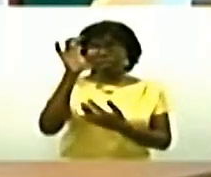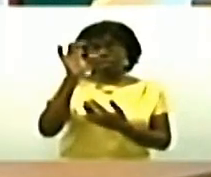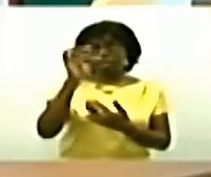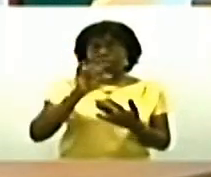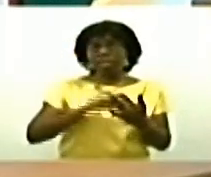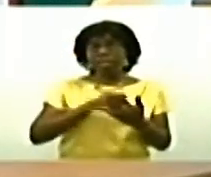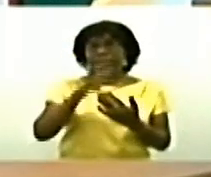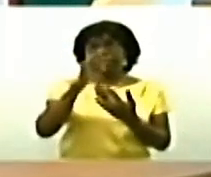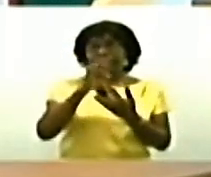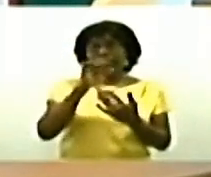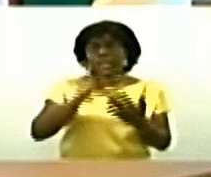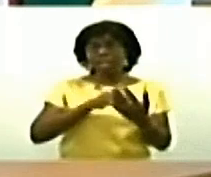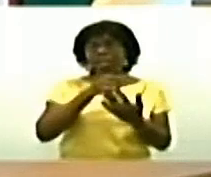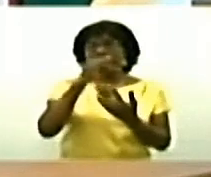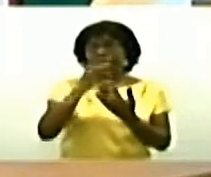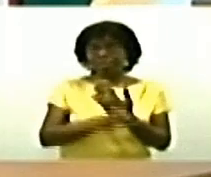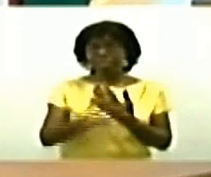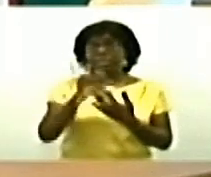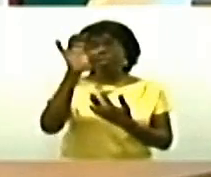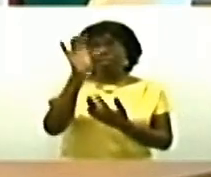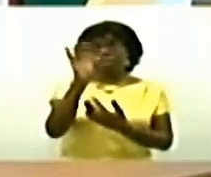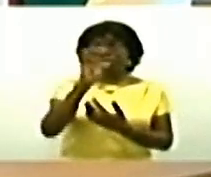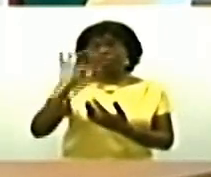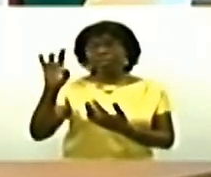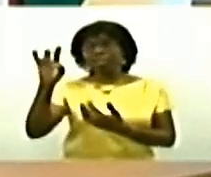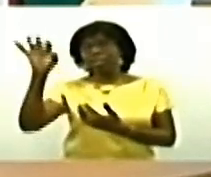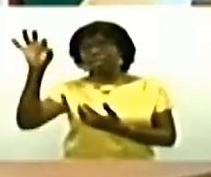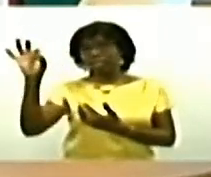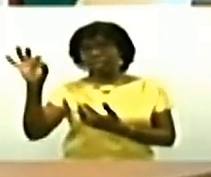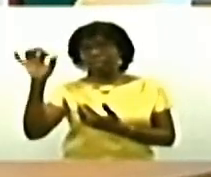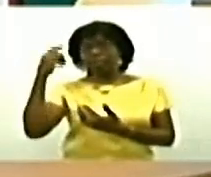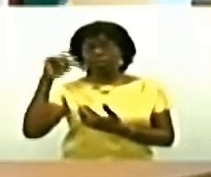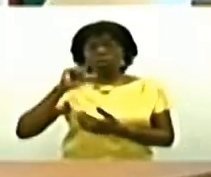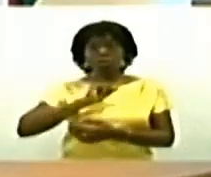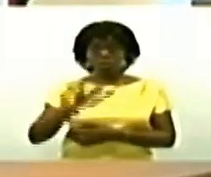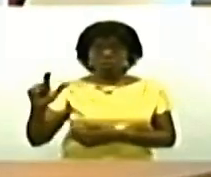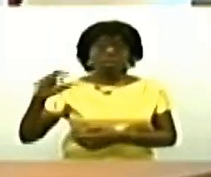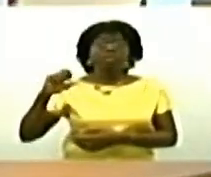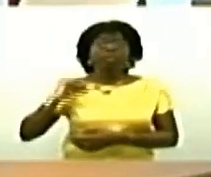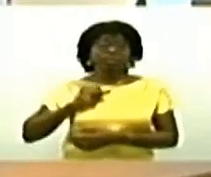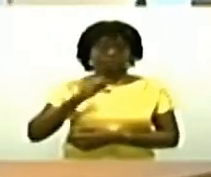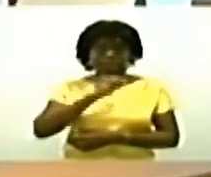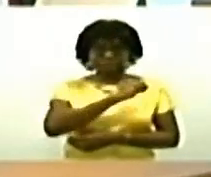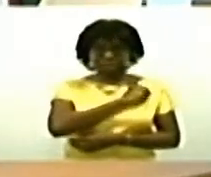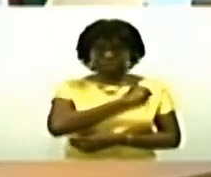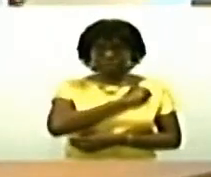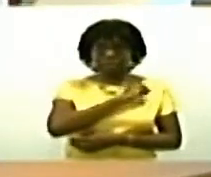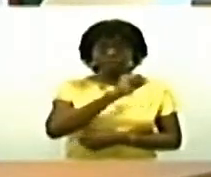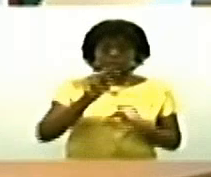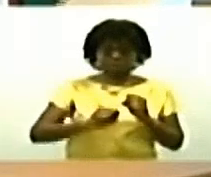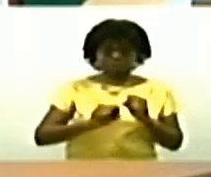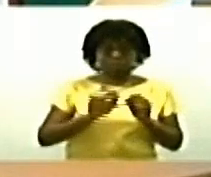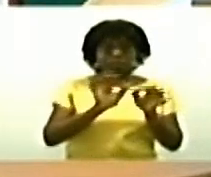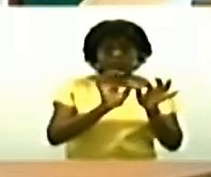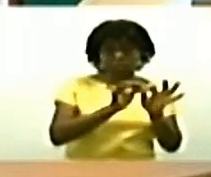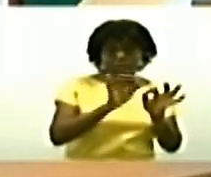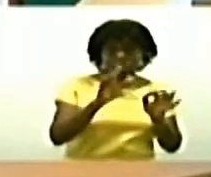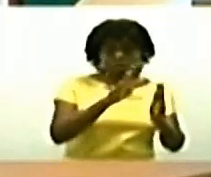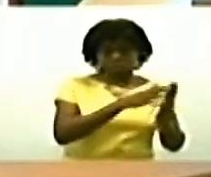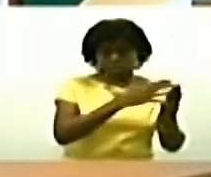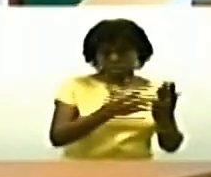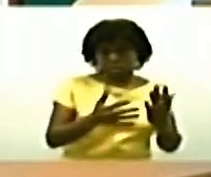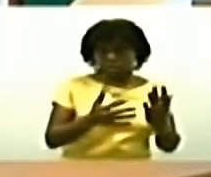and all senators will be invited. I think you should arrange your schedule, especially the